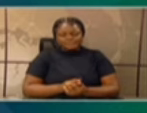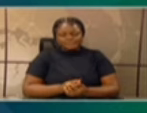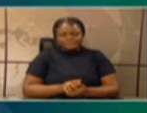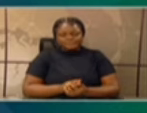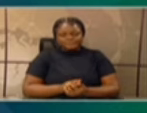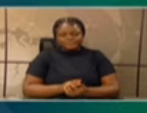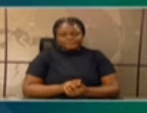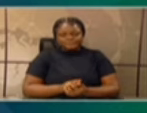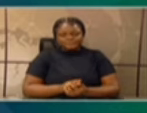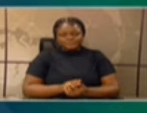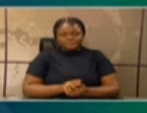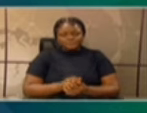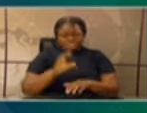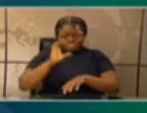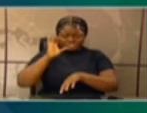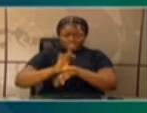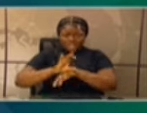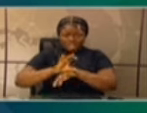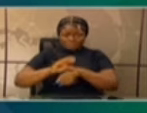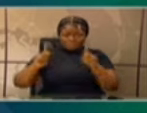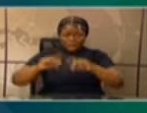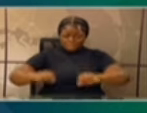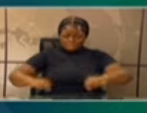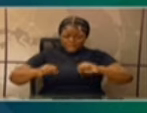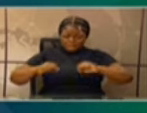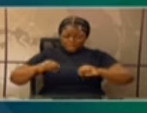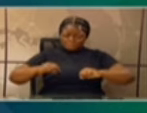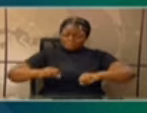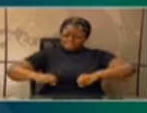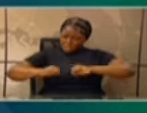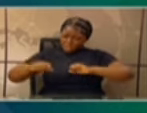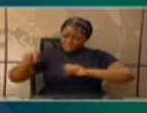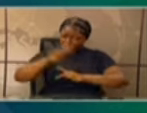Eti ubenya asoro mpanifa wo ya konfo.